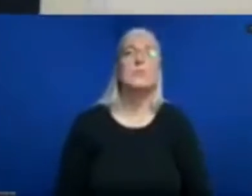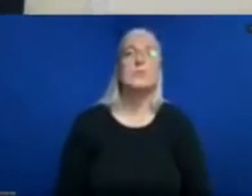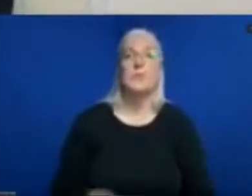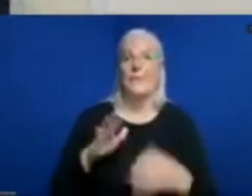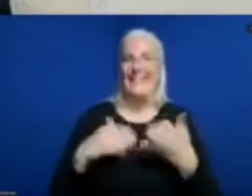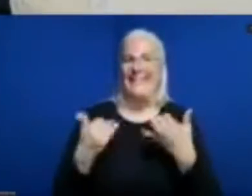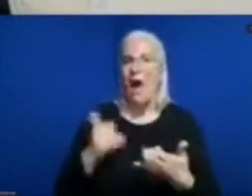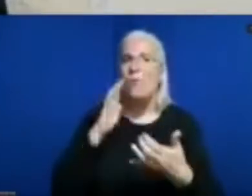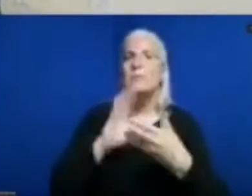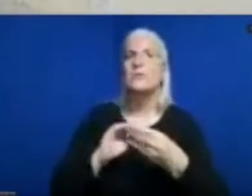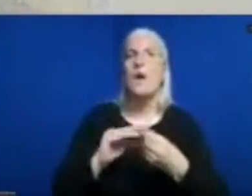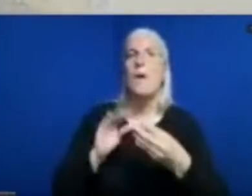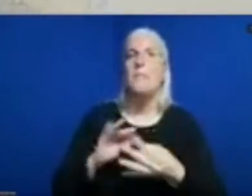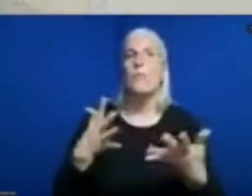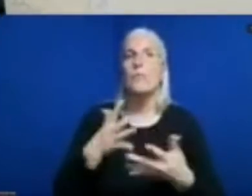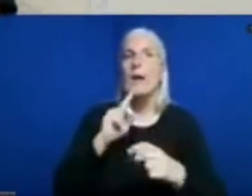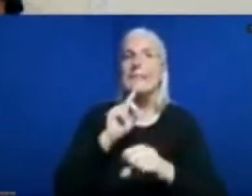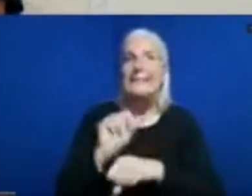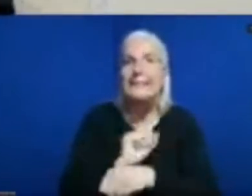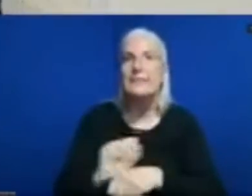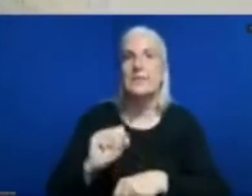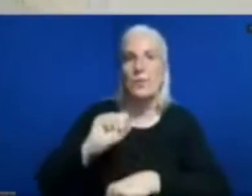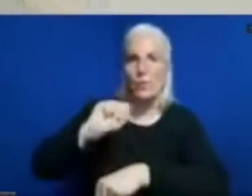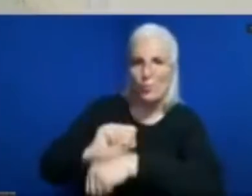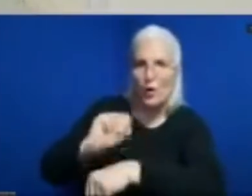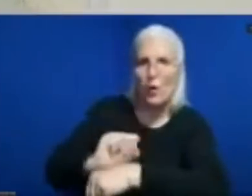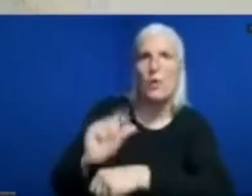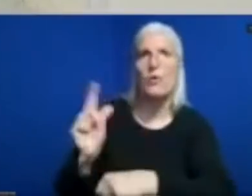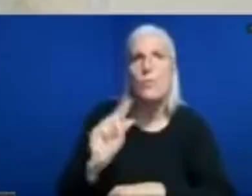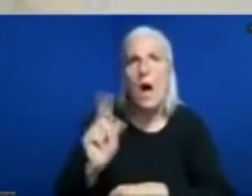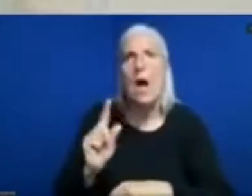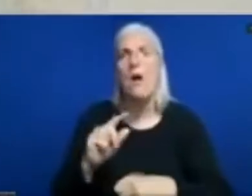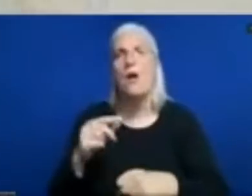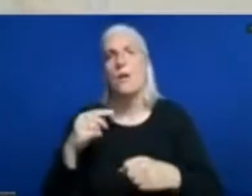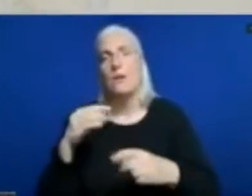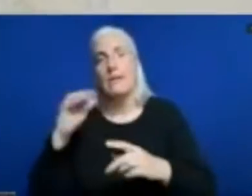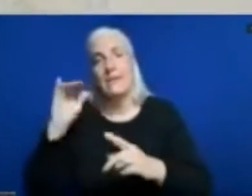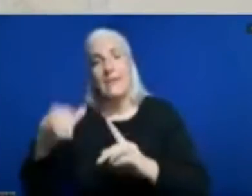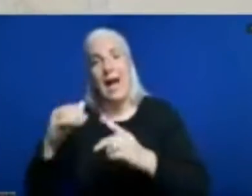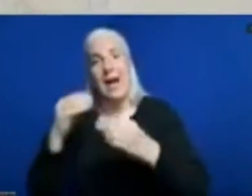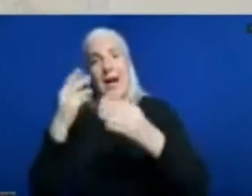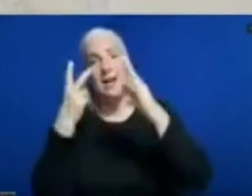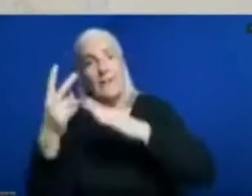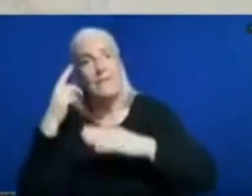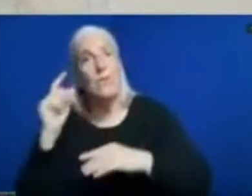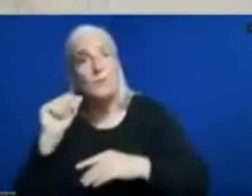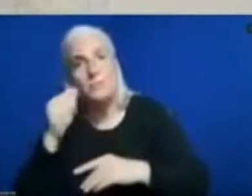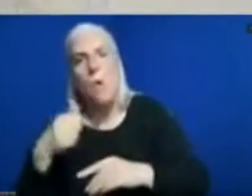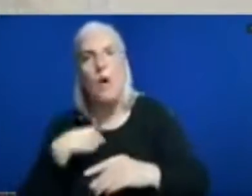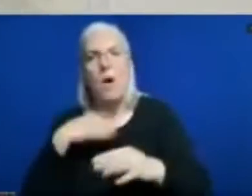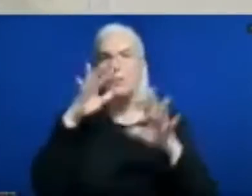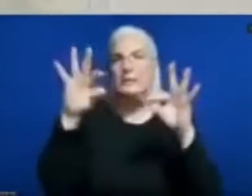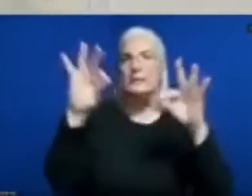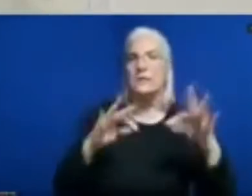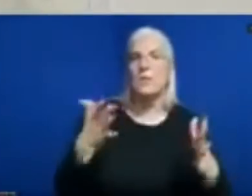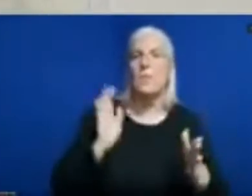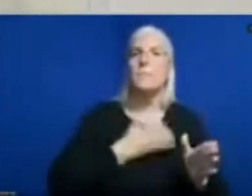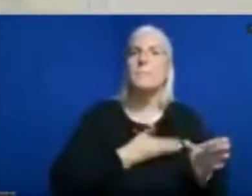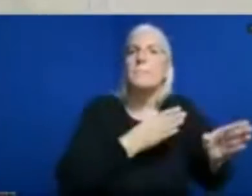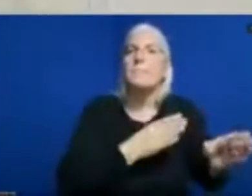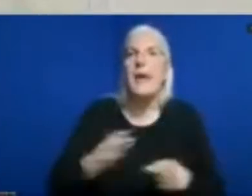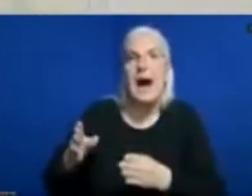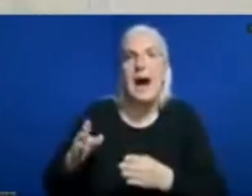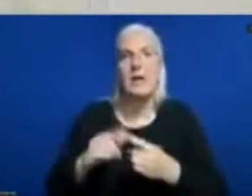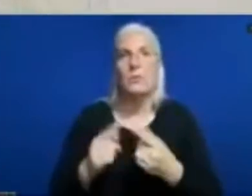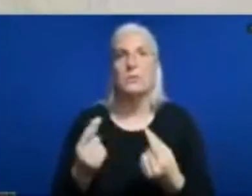be doing moving forward in the next shift. So again, our Butte sector is in a patrol status. That's looking really good. No